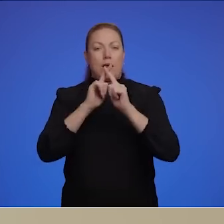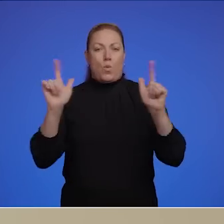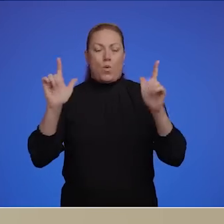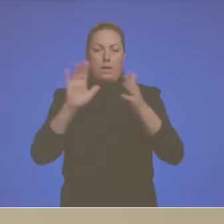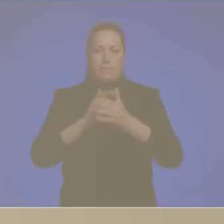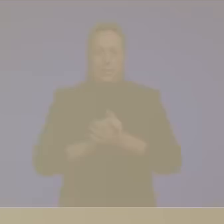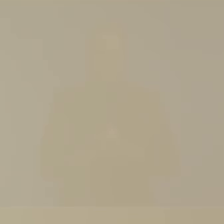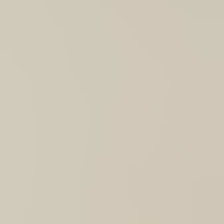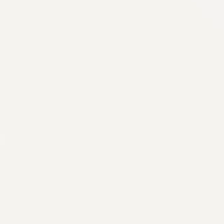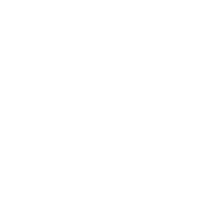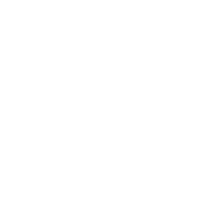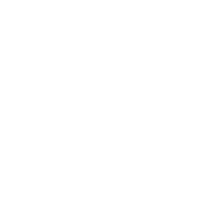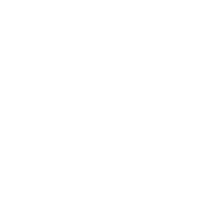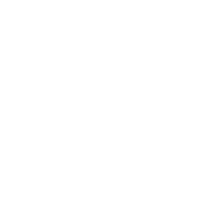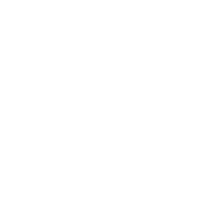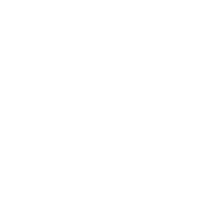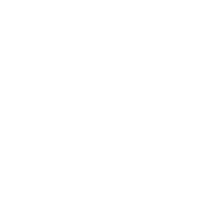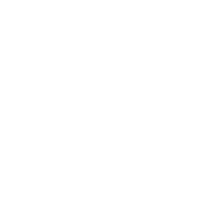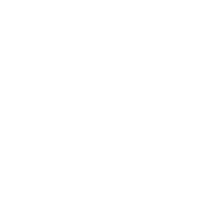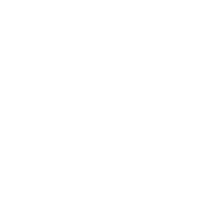Amen. Amen.